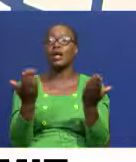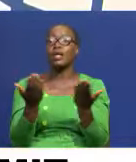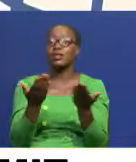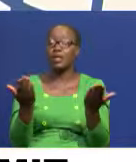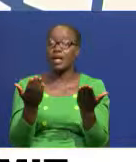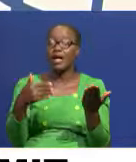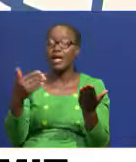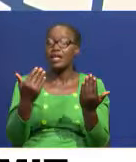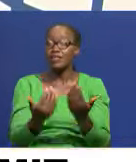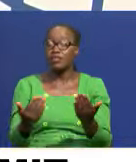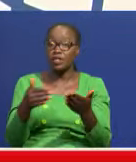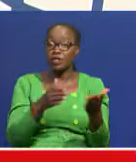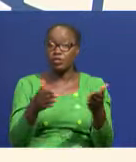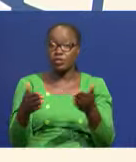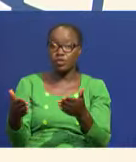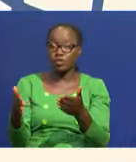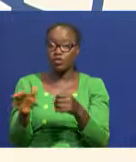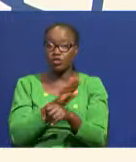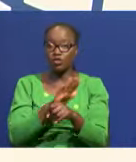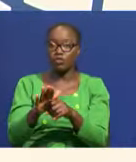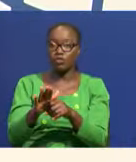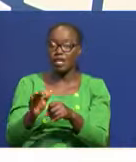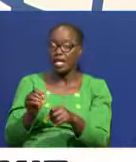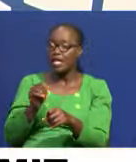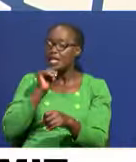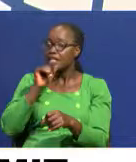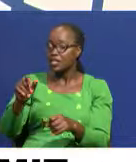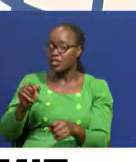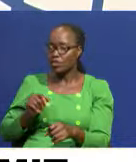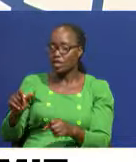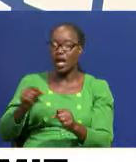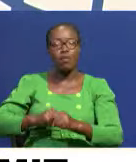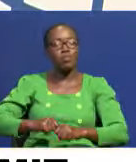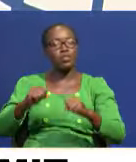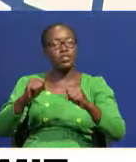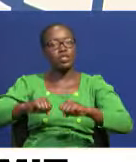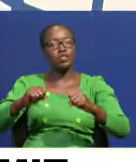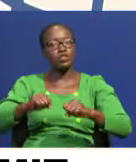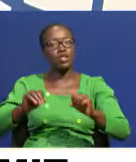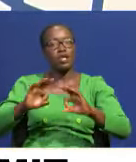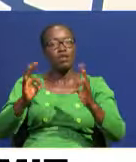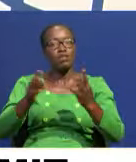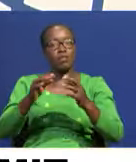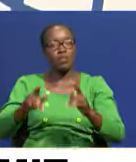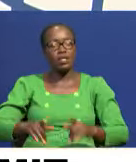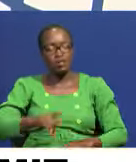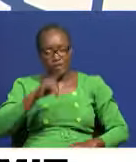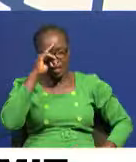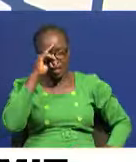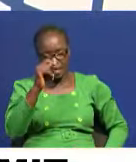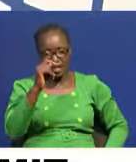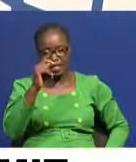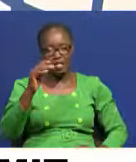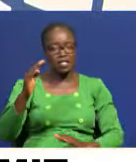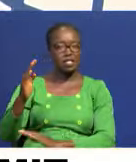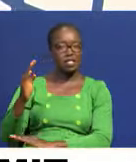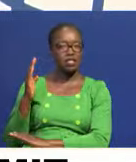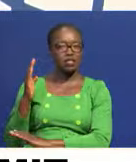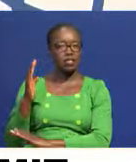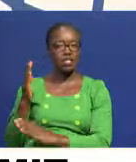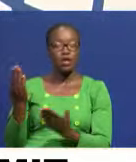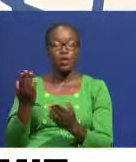the opportunity to fulfill his or her potential, where every family can live in dignity and security, and